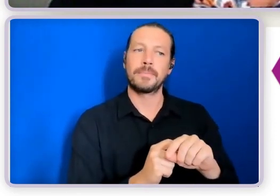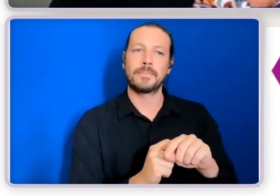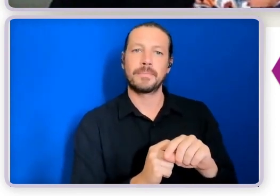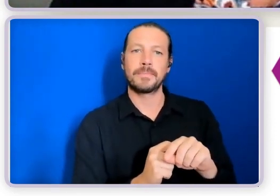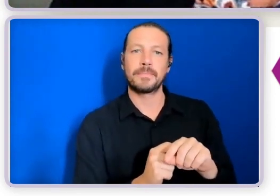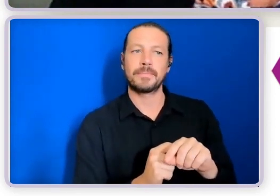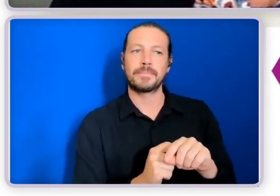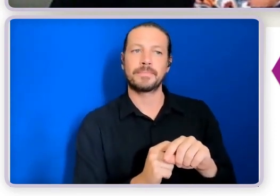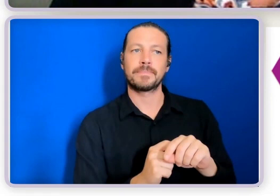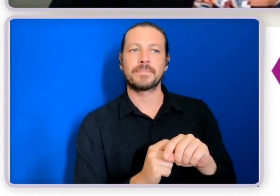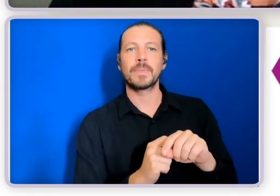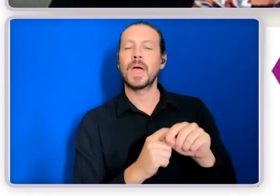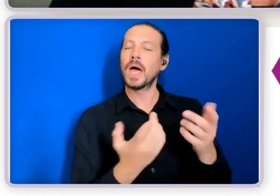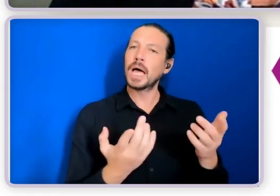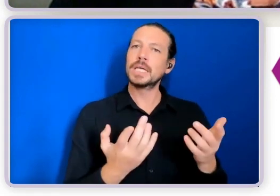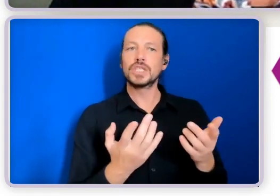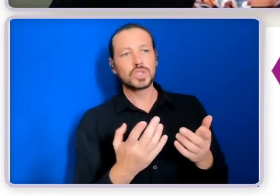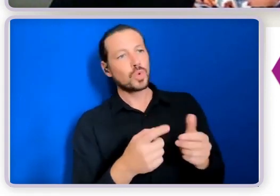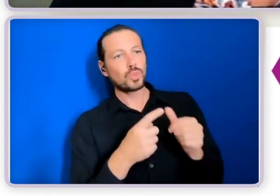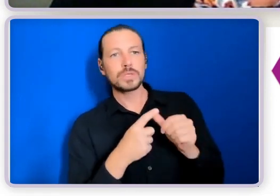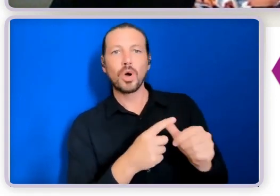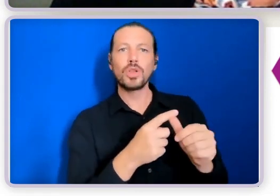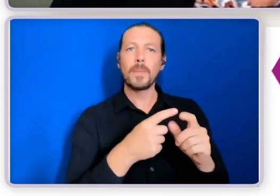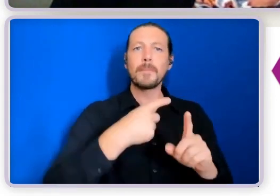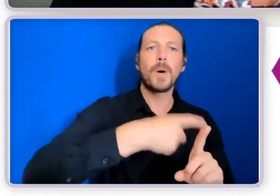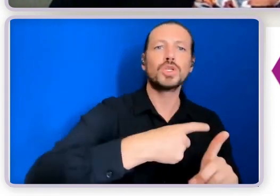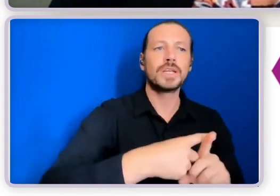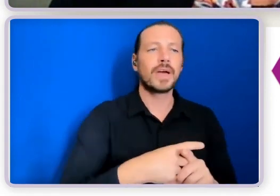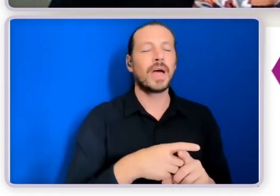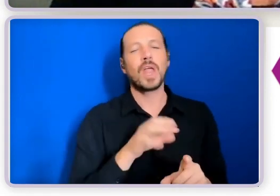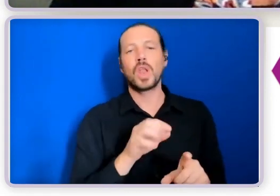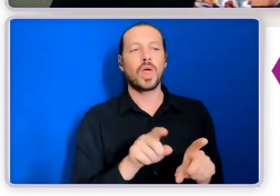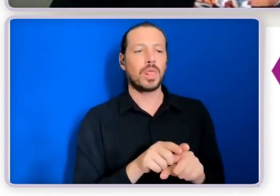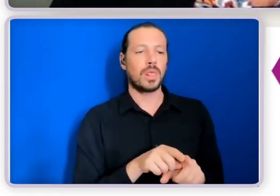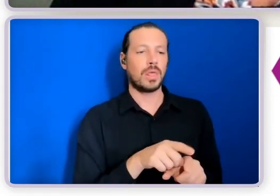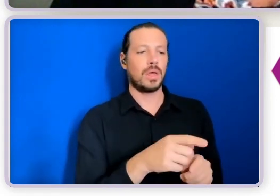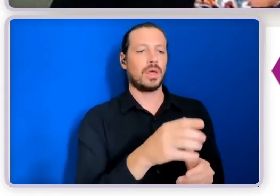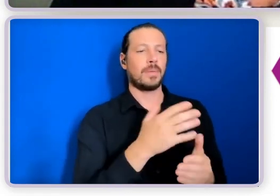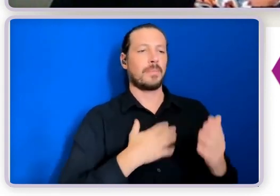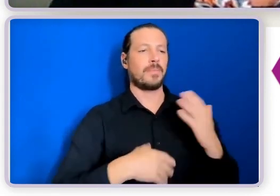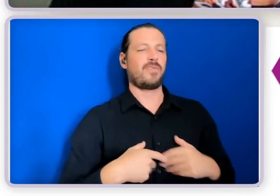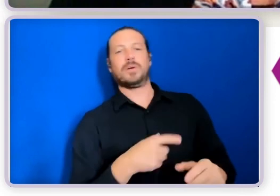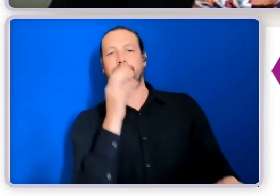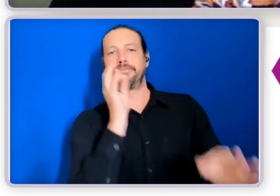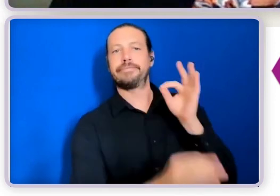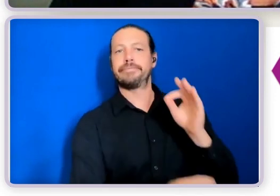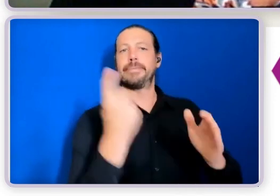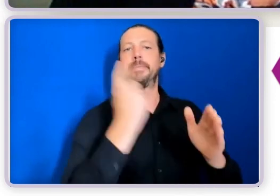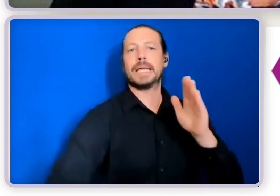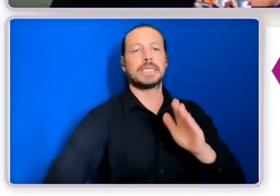responding to them in a positive way, not using punishment, and the more